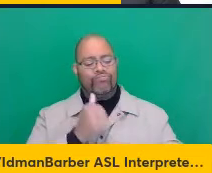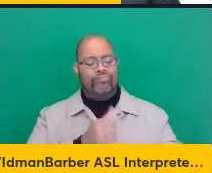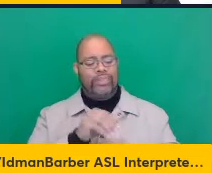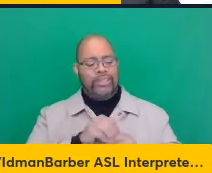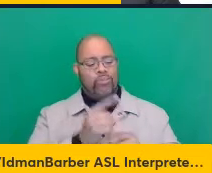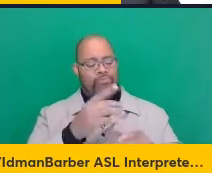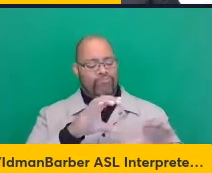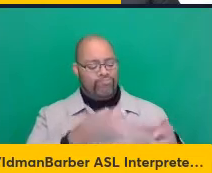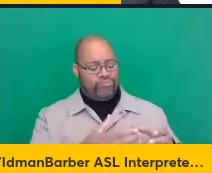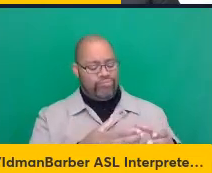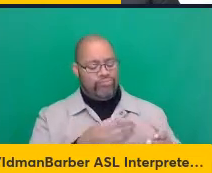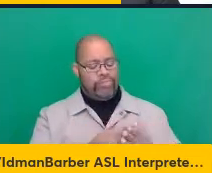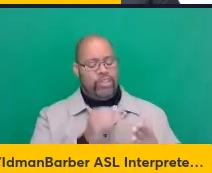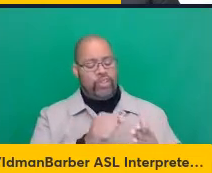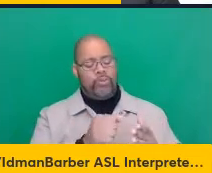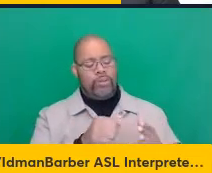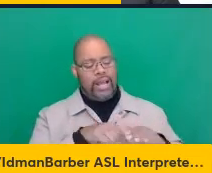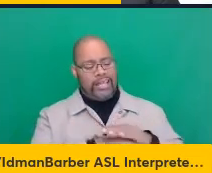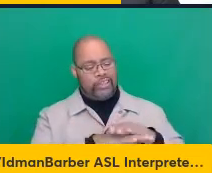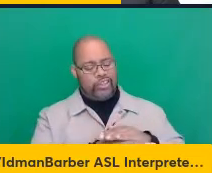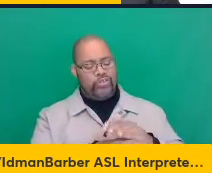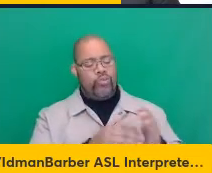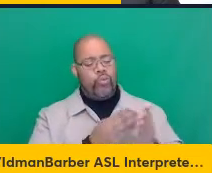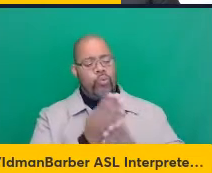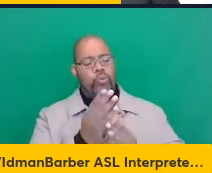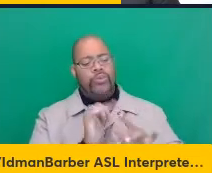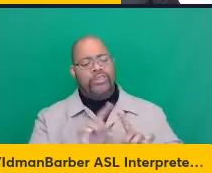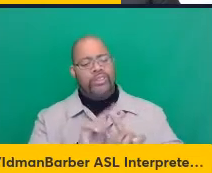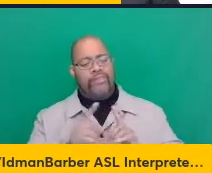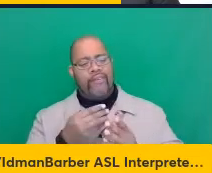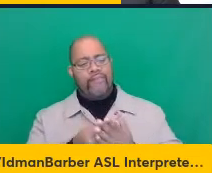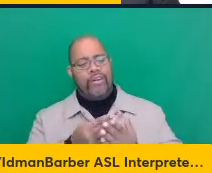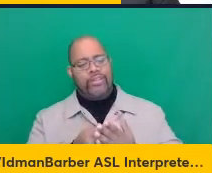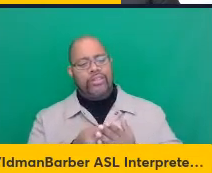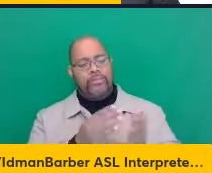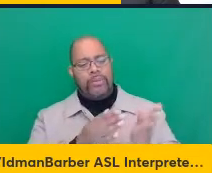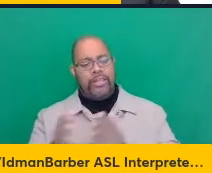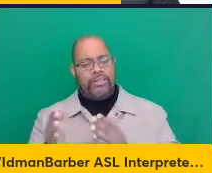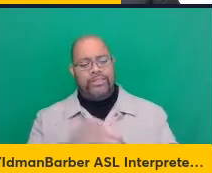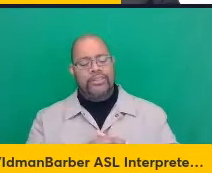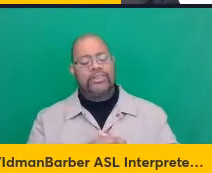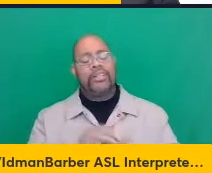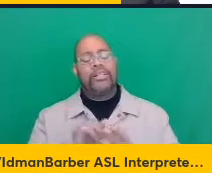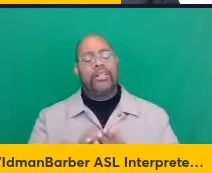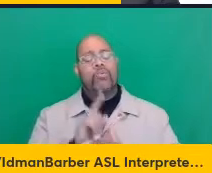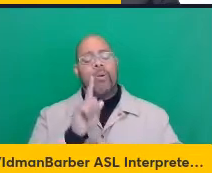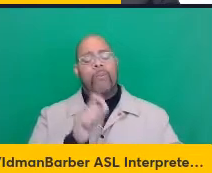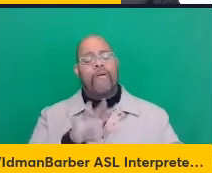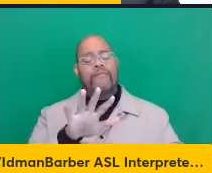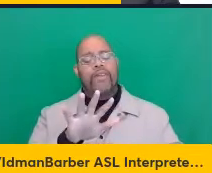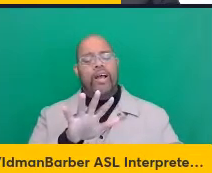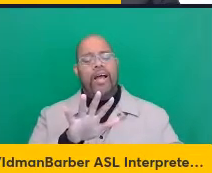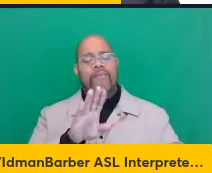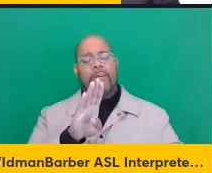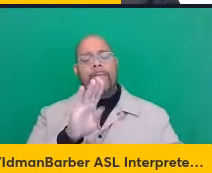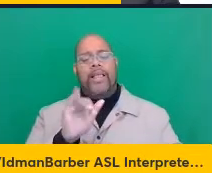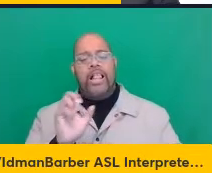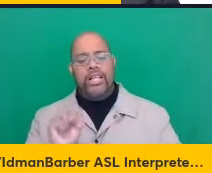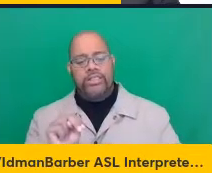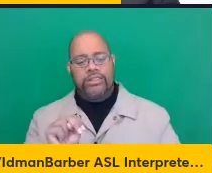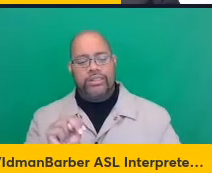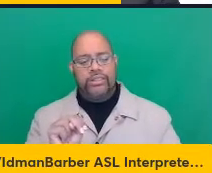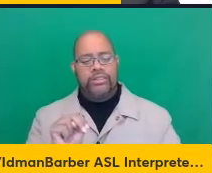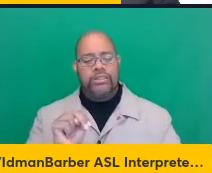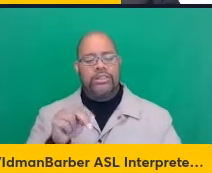fund that could be accessed through different funding schemes. And this was a 1.5 billion